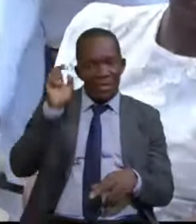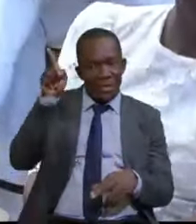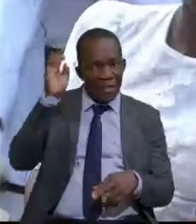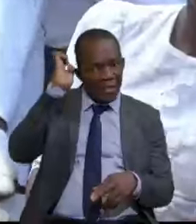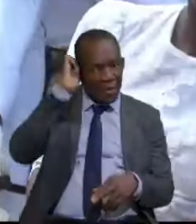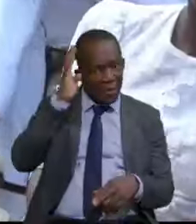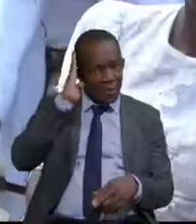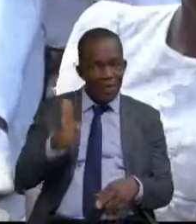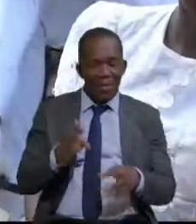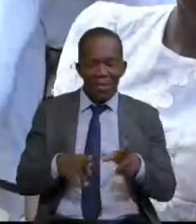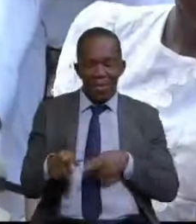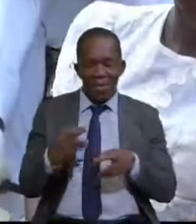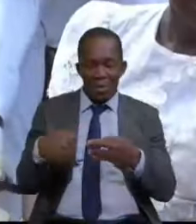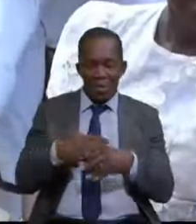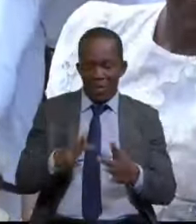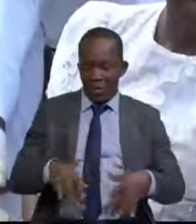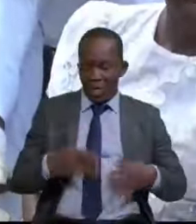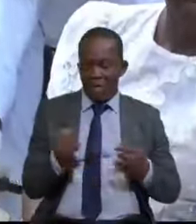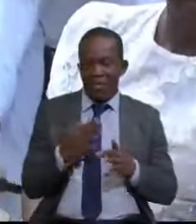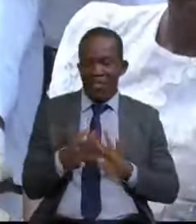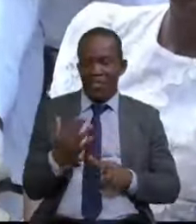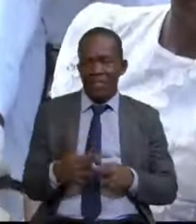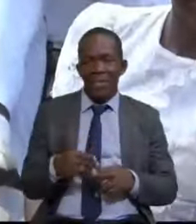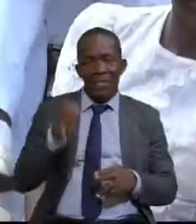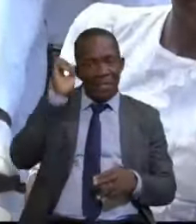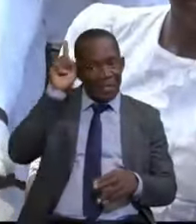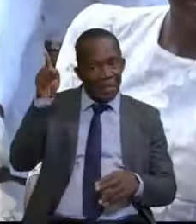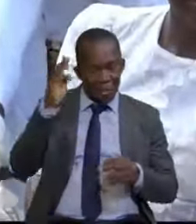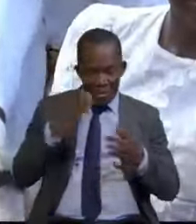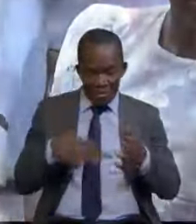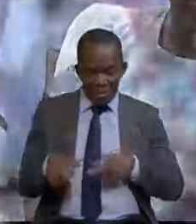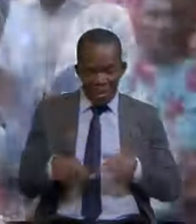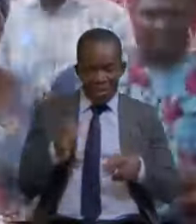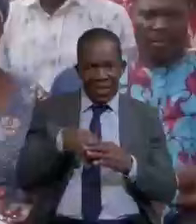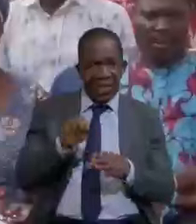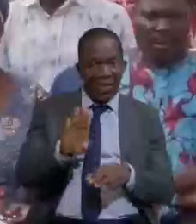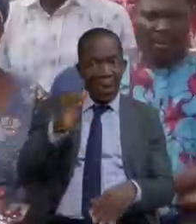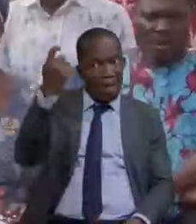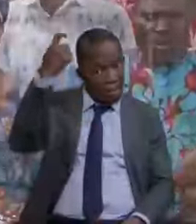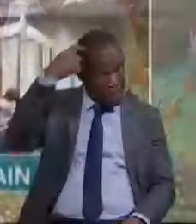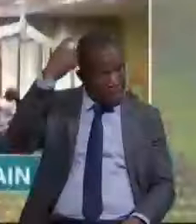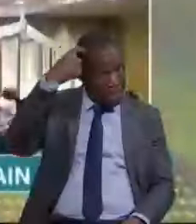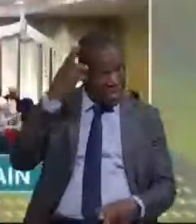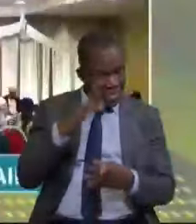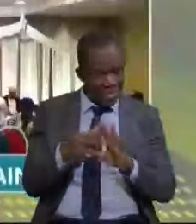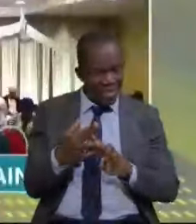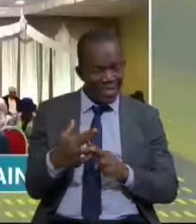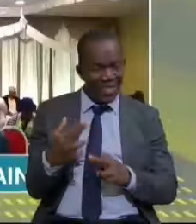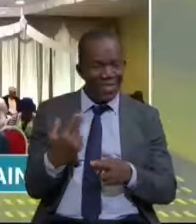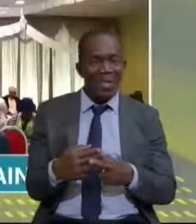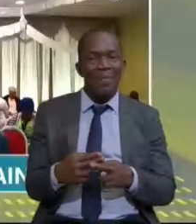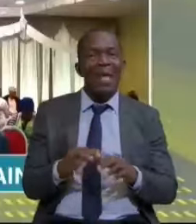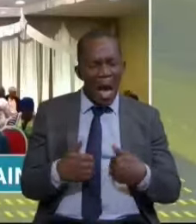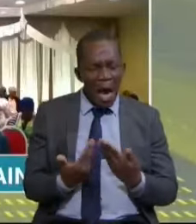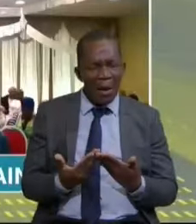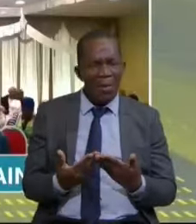reign in your brain. How? You know, sometimes when people are deranged,